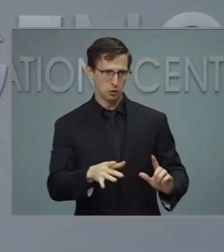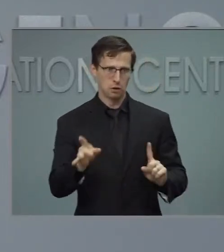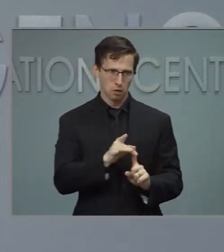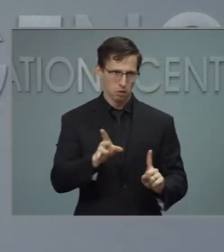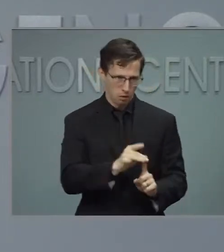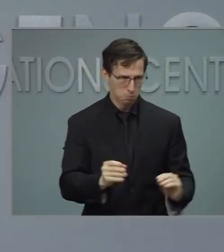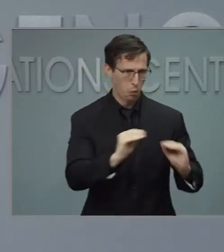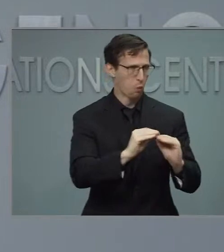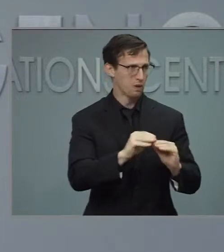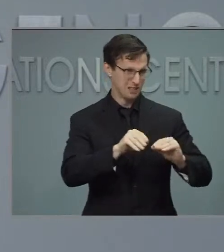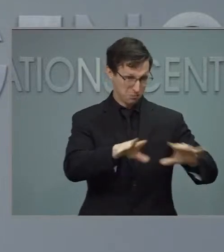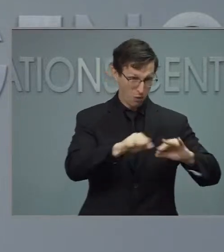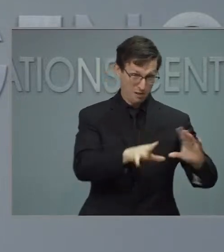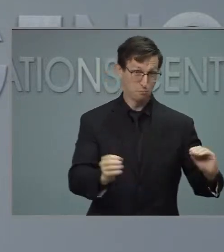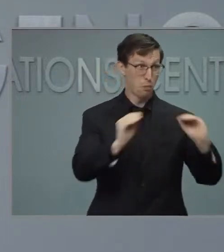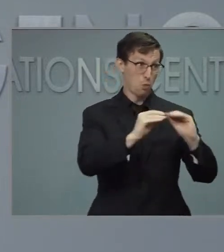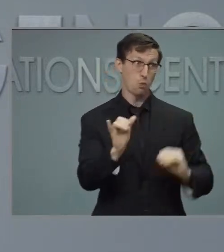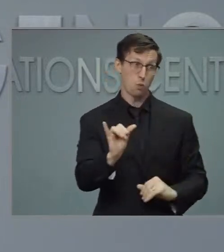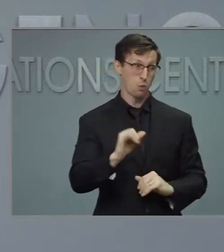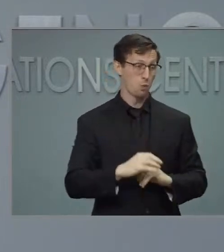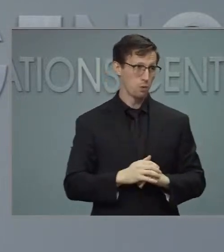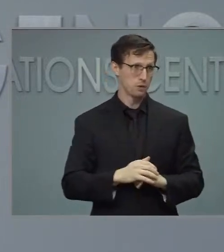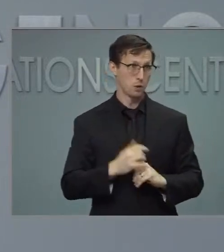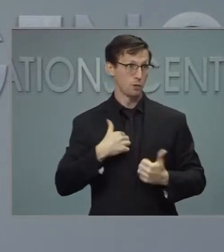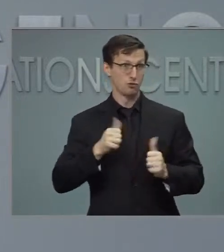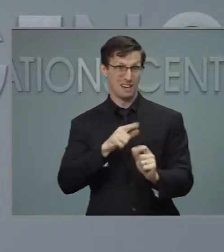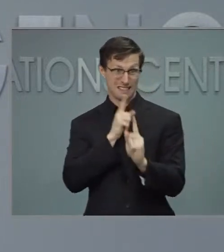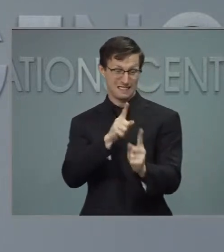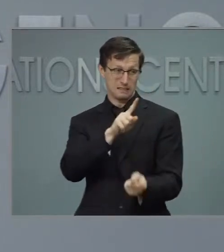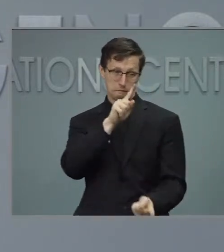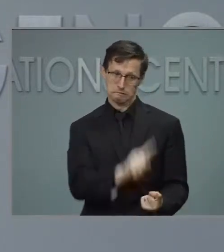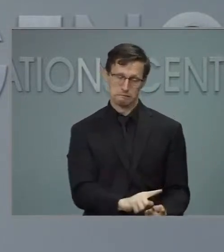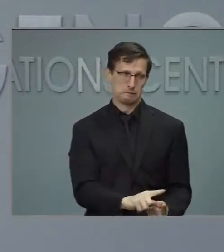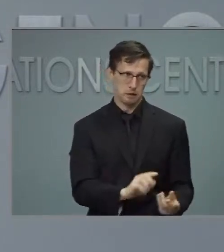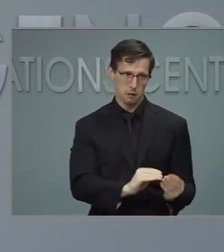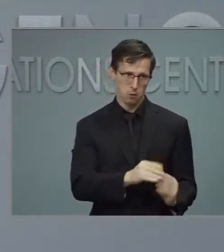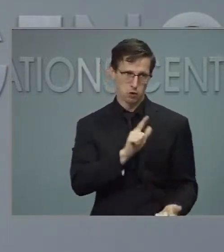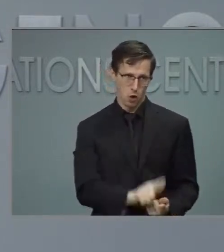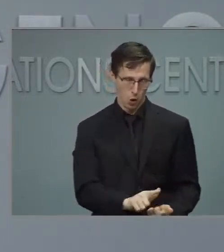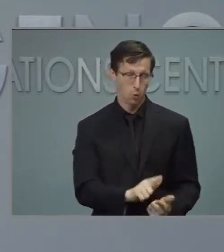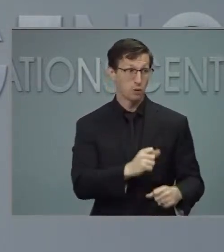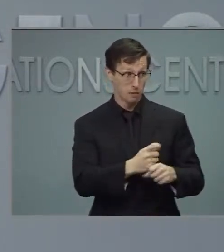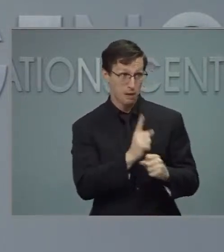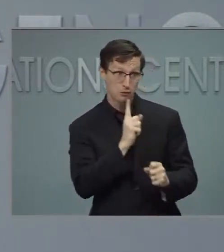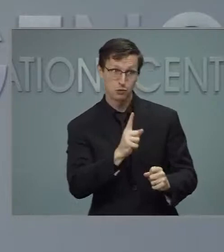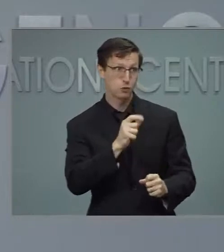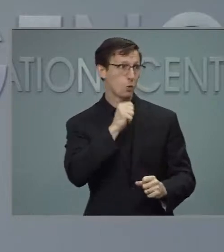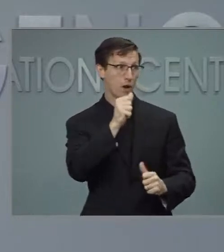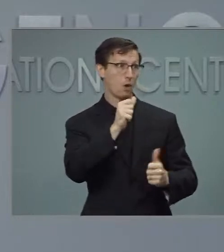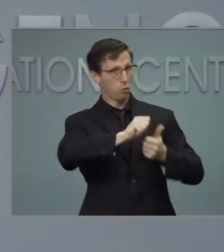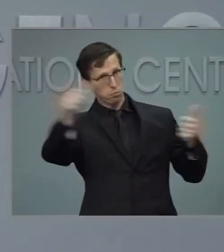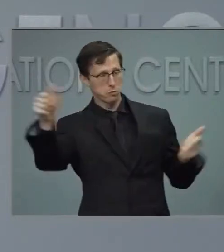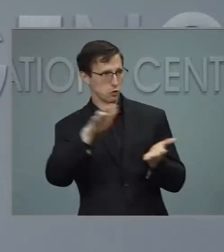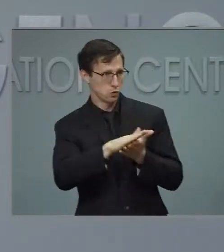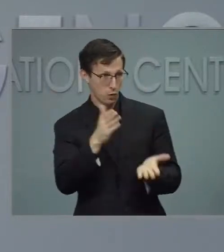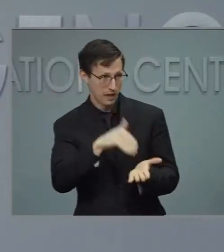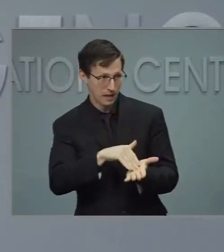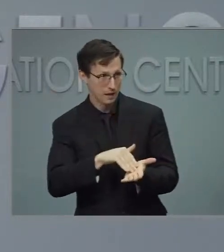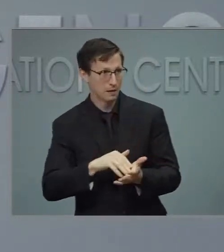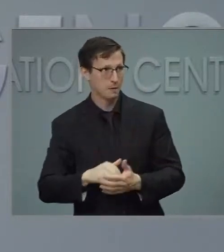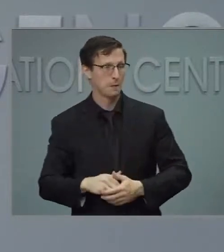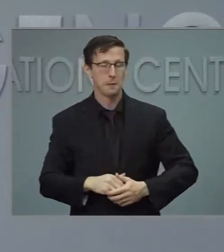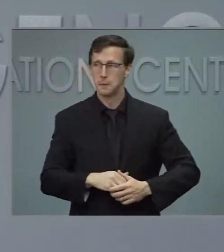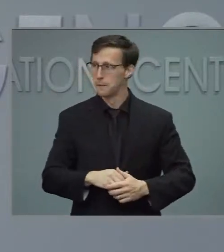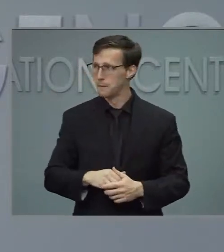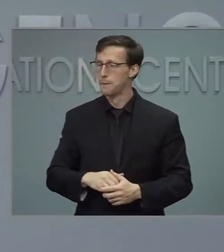that kids can stay in the classroom. And you showed some charts showing that, this is for Secretary Cohen, I guess, as